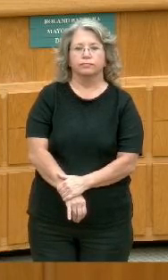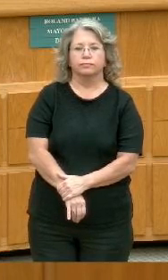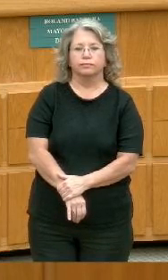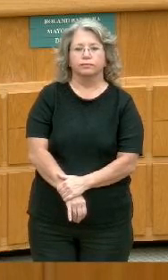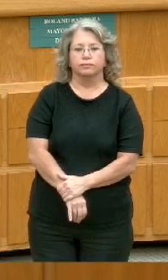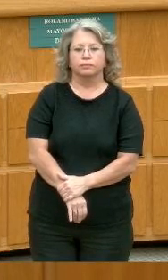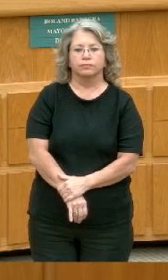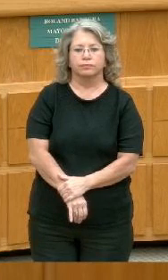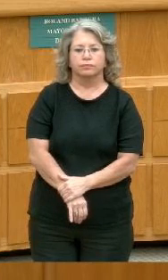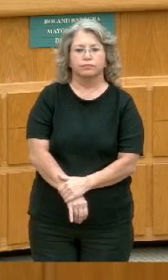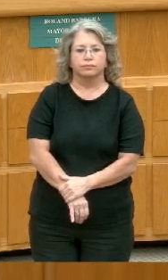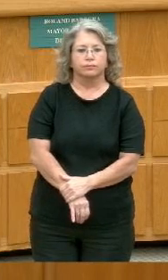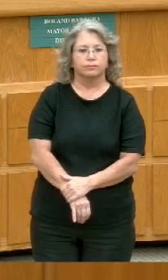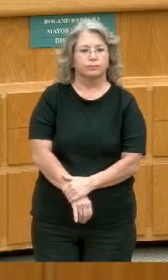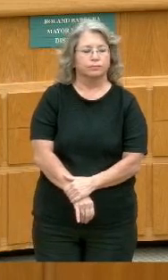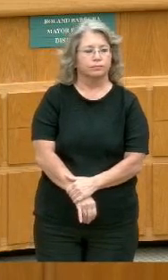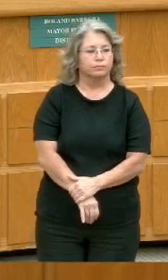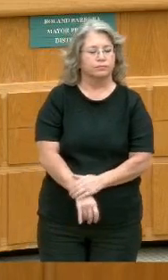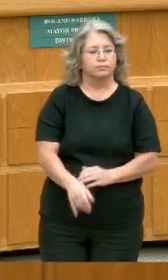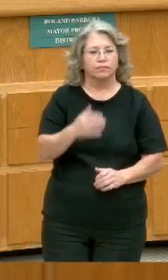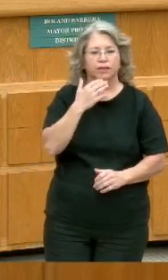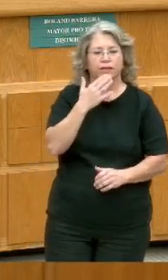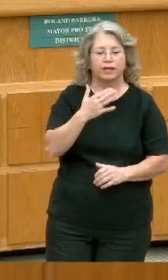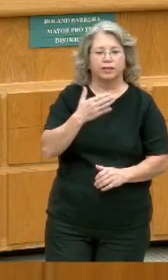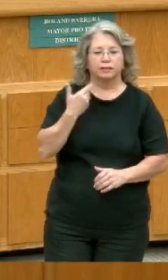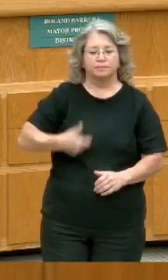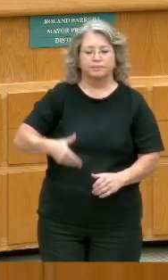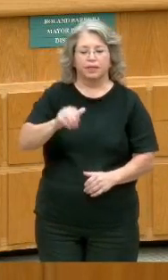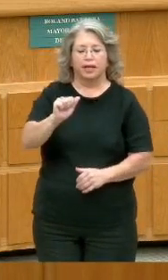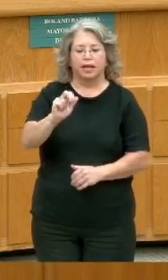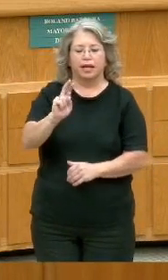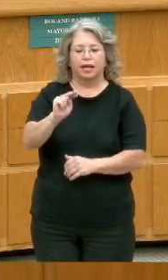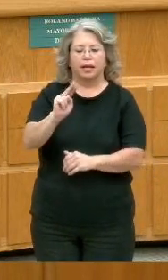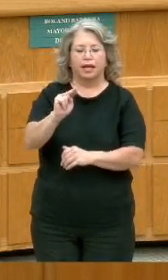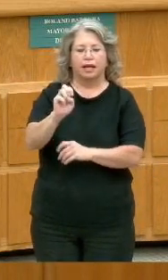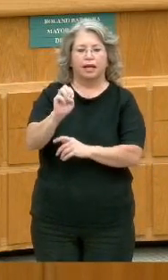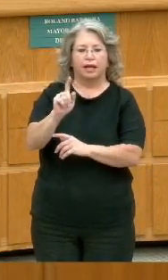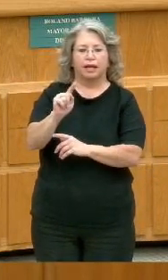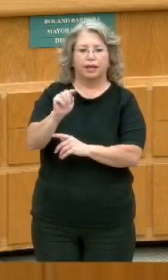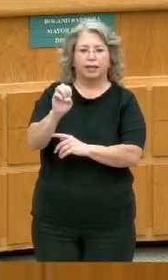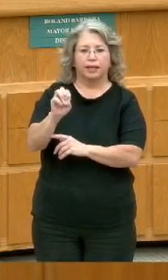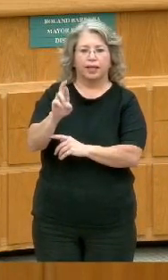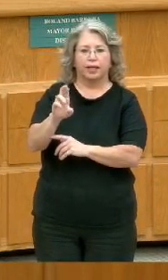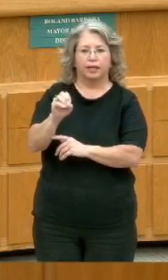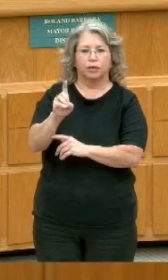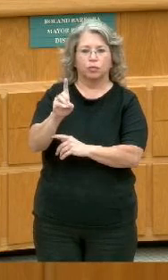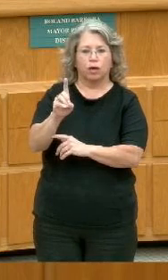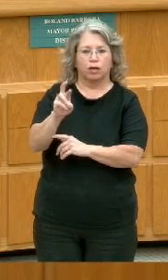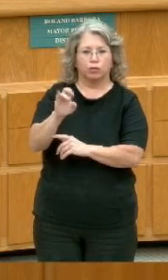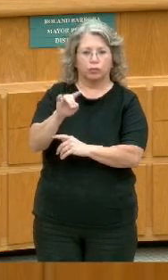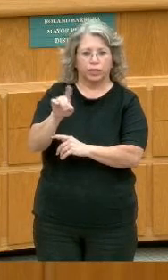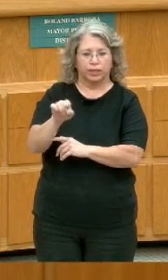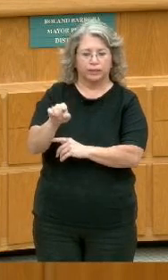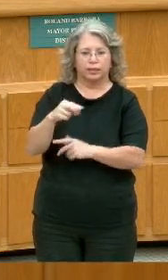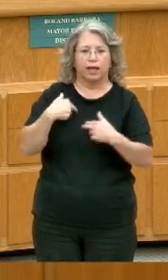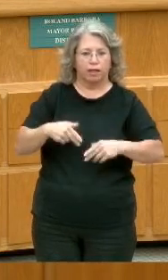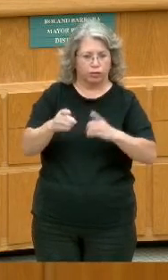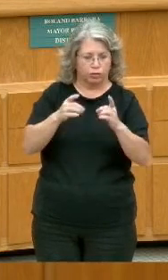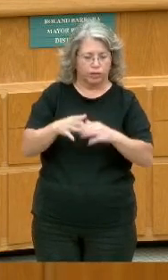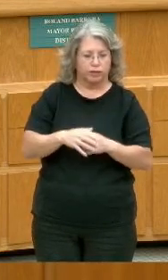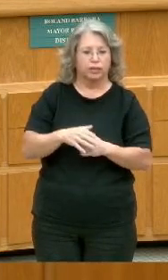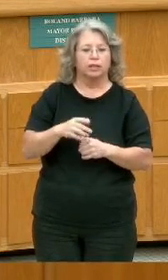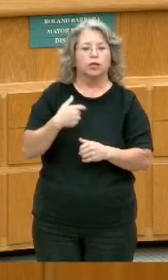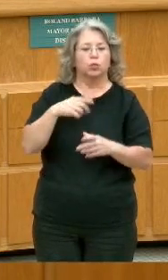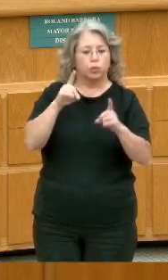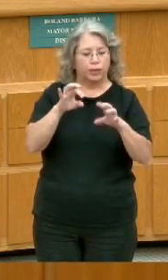fallecimientos. Thank you. Annette Rodriguez, Health Director. So we did have 43 specimens collected through our